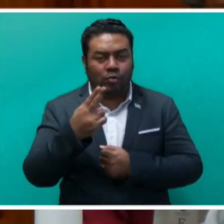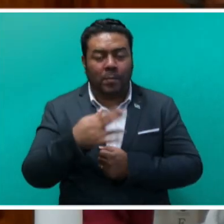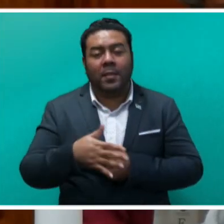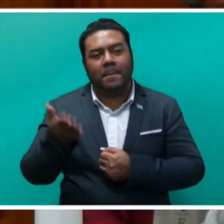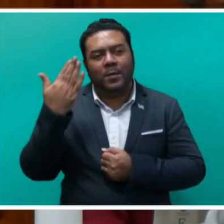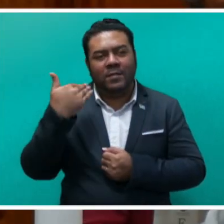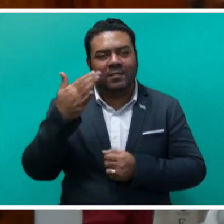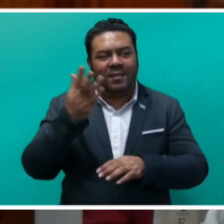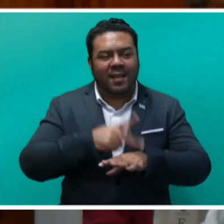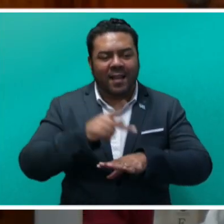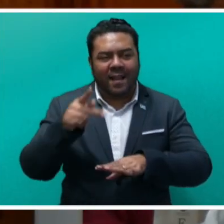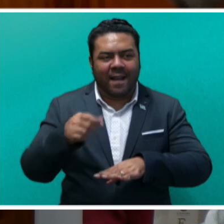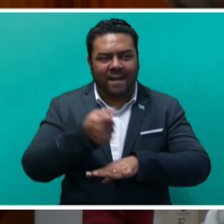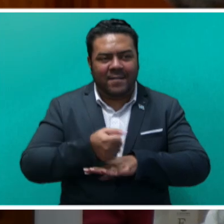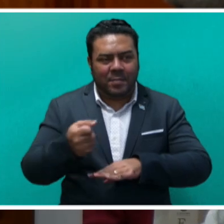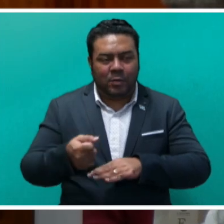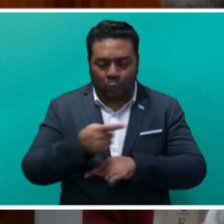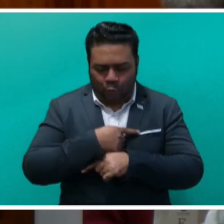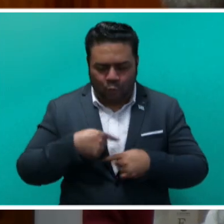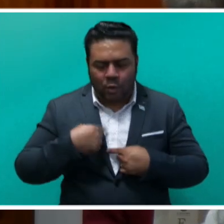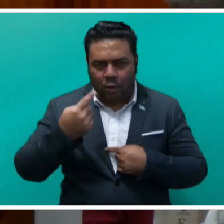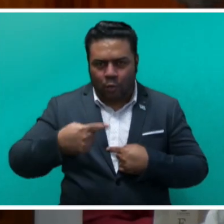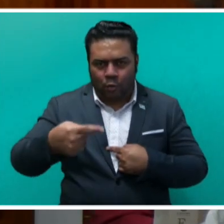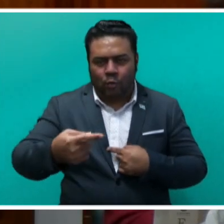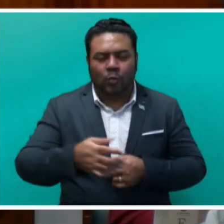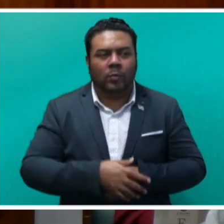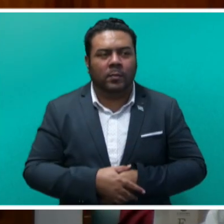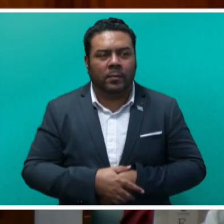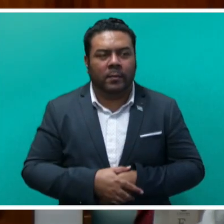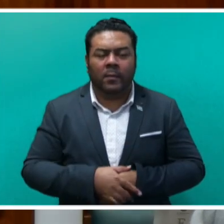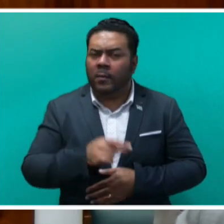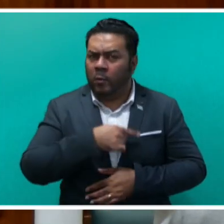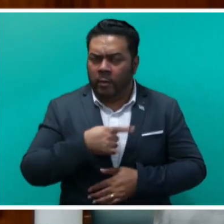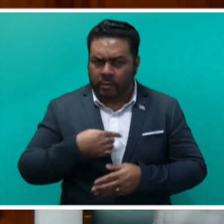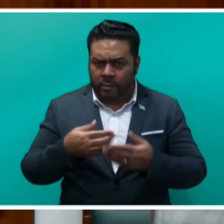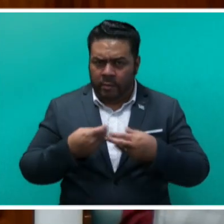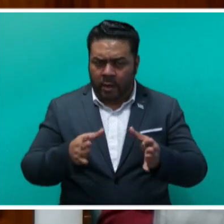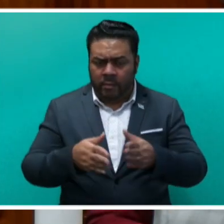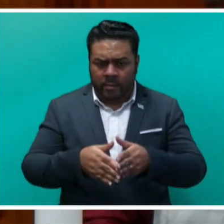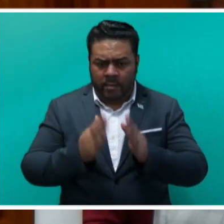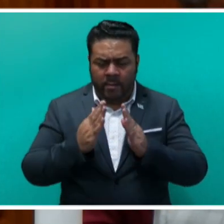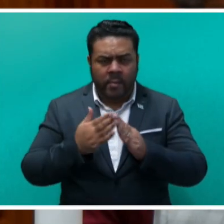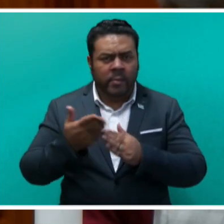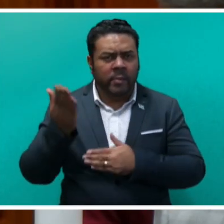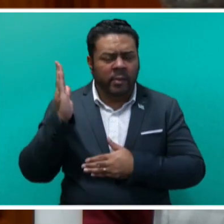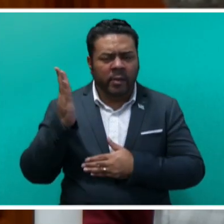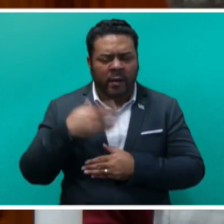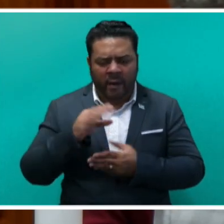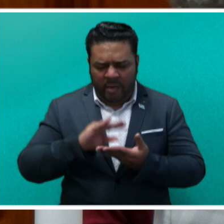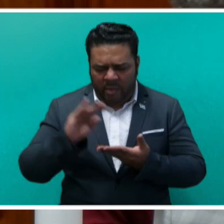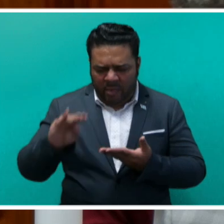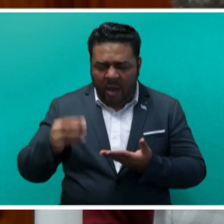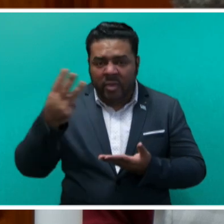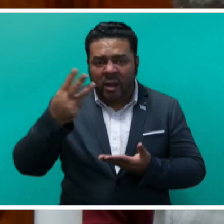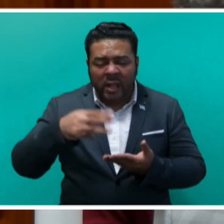government, and we are continuing it. Since its inception, there's been an investment over 13